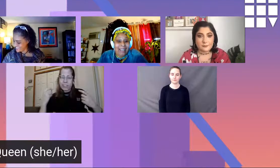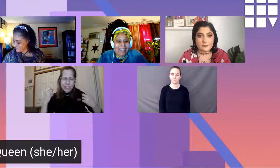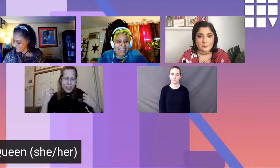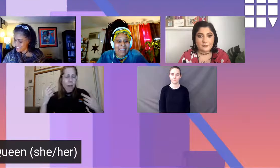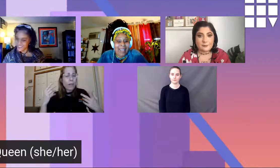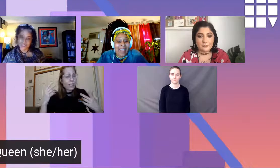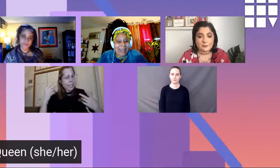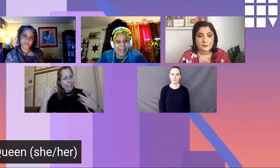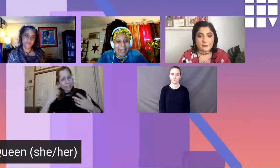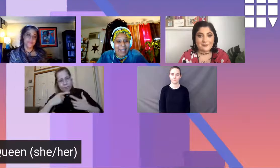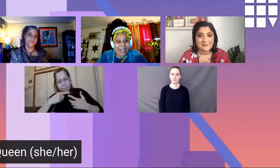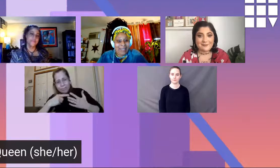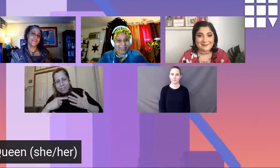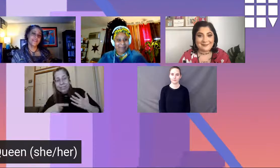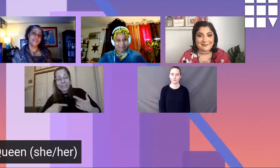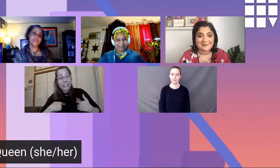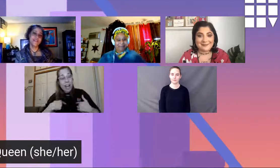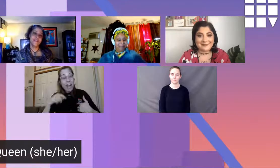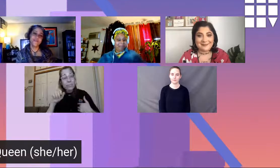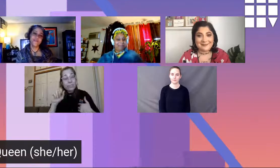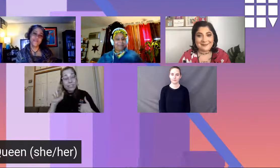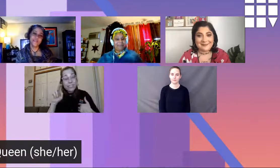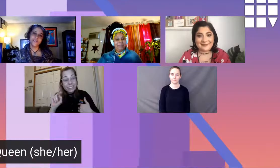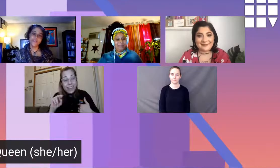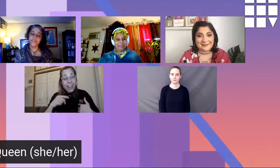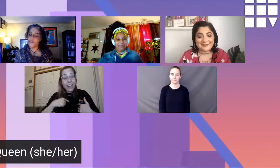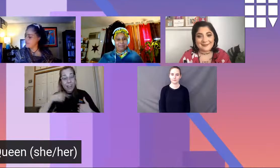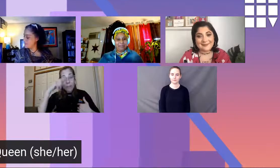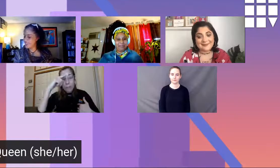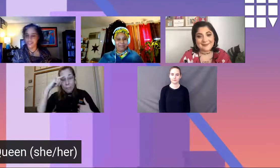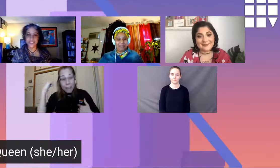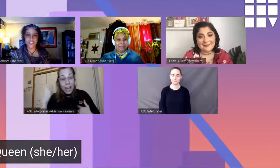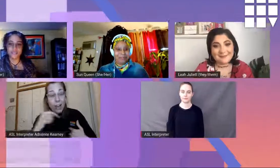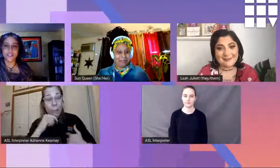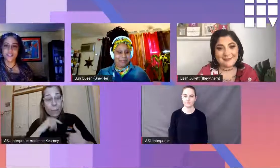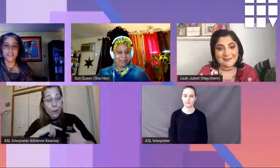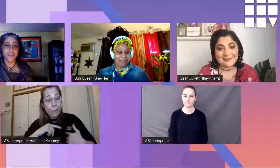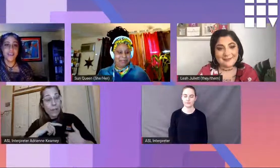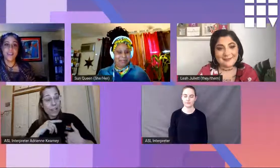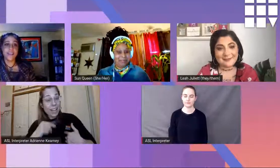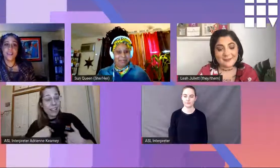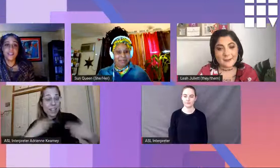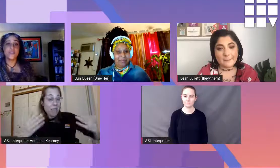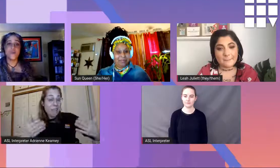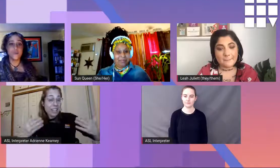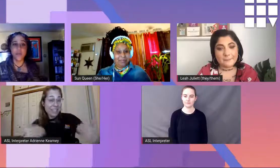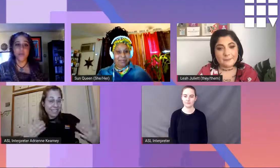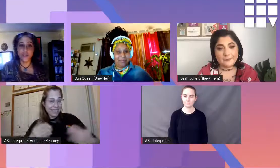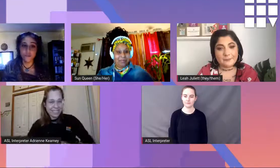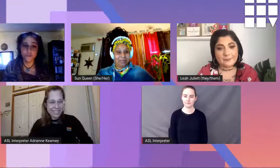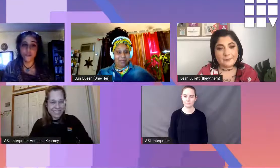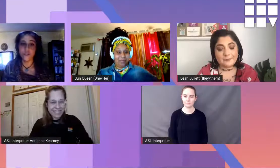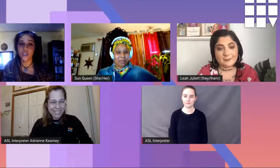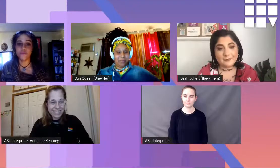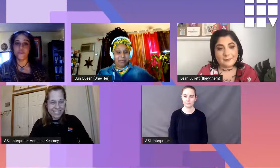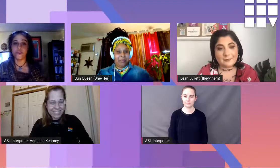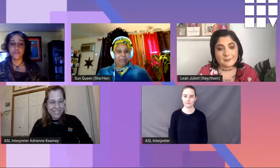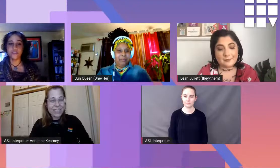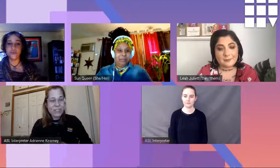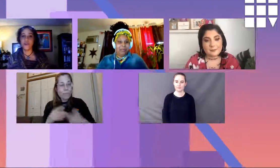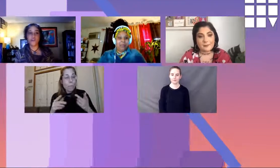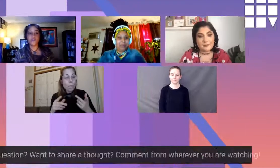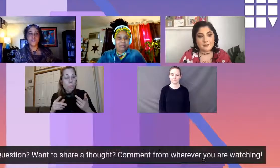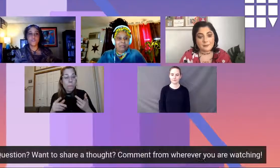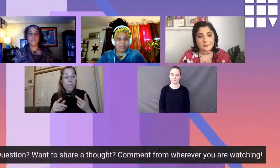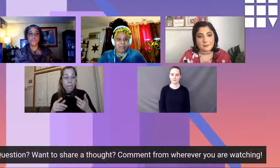and yeah, I'm here. Welcome. Yep. And we get to these places, and I can't do it without bringing in the folks who came before